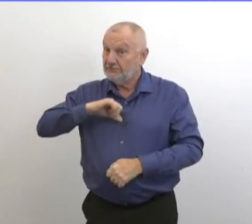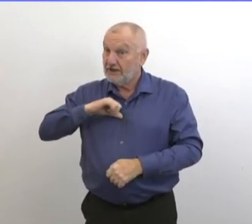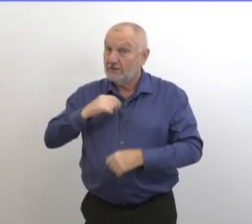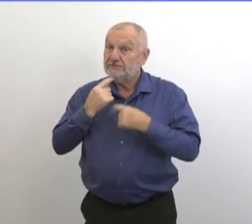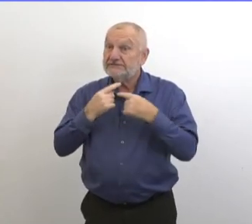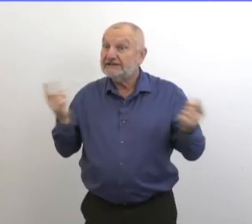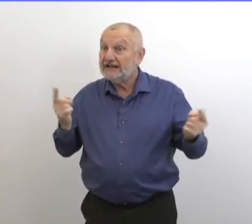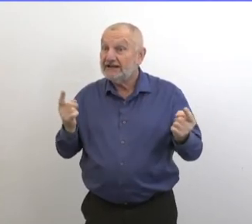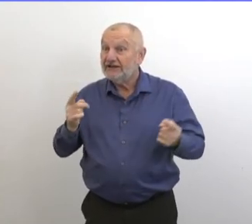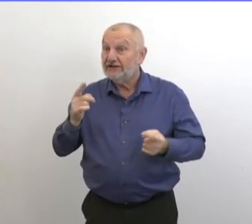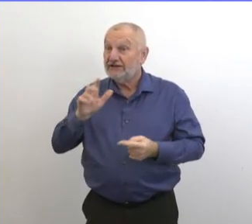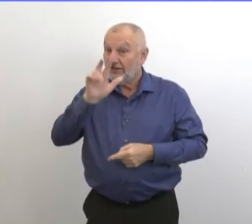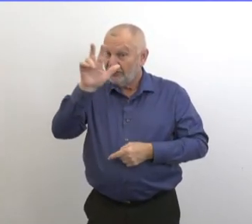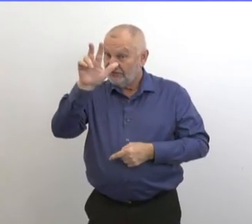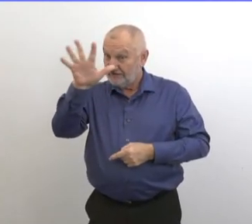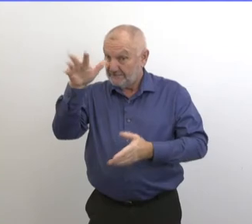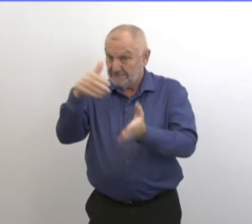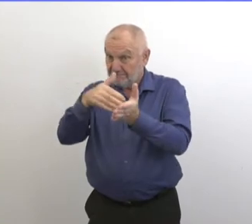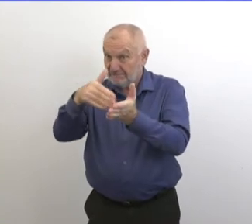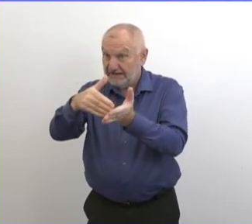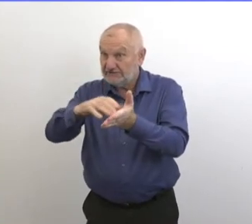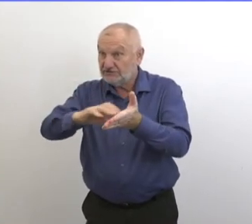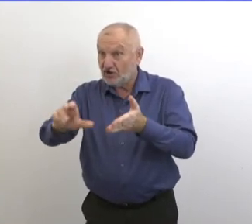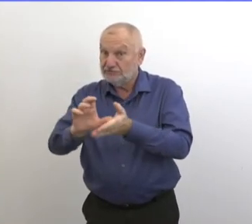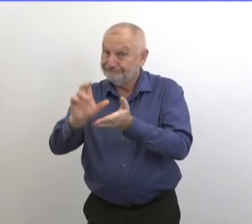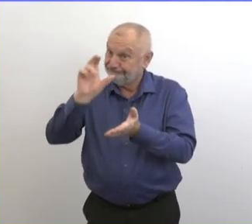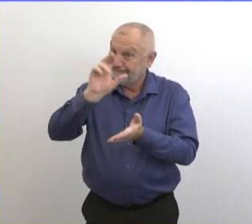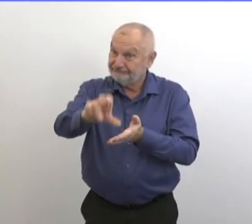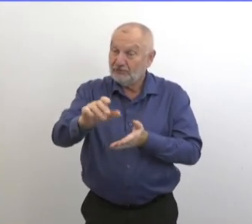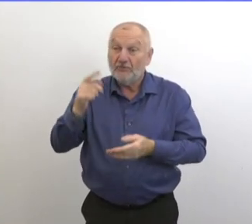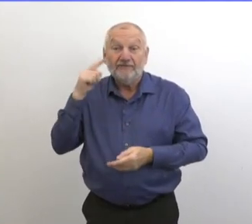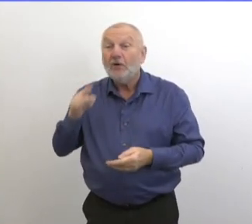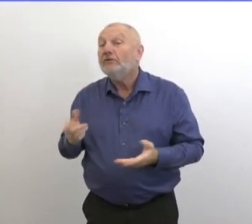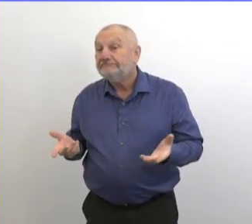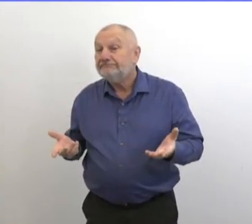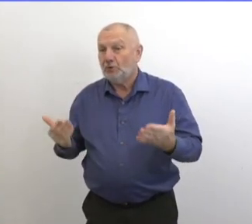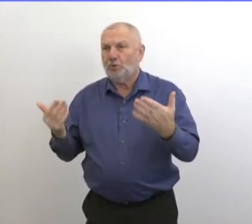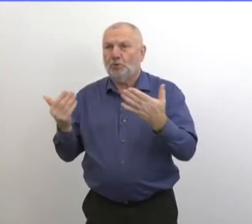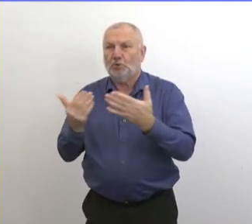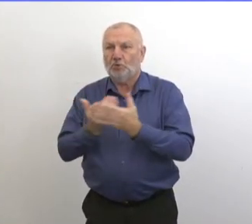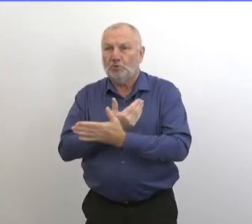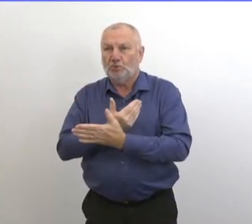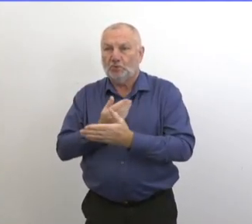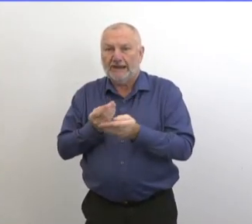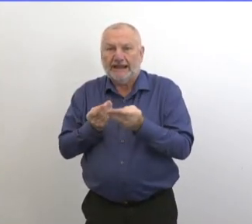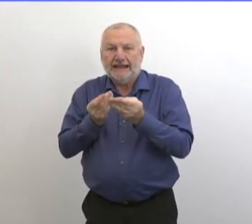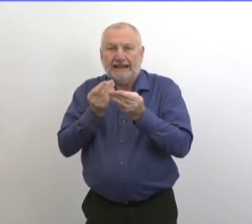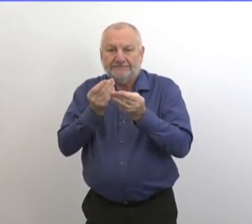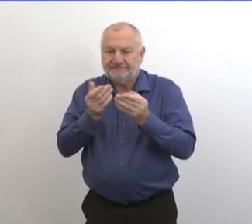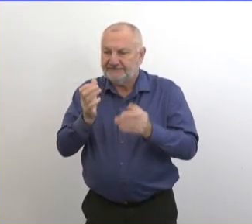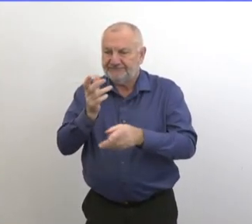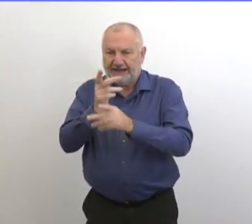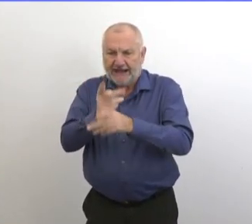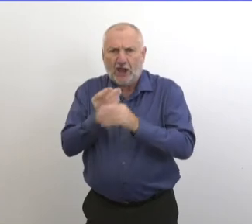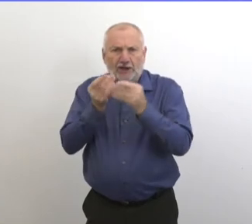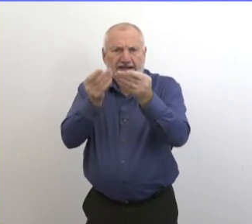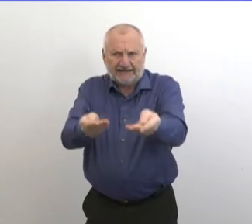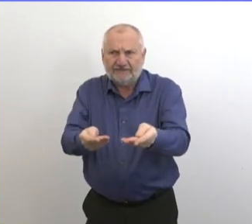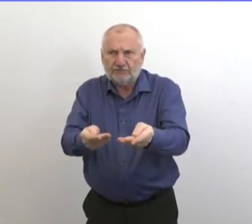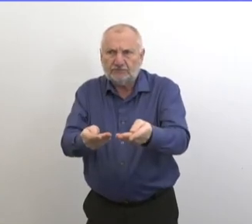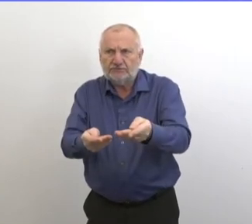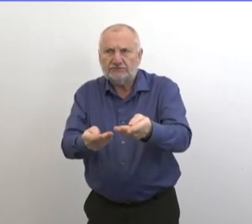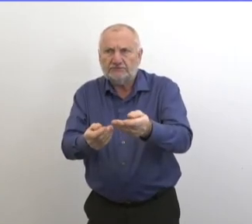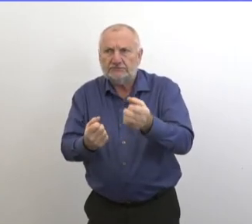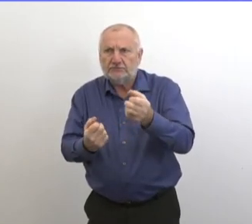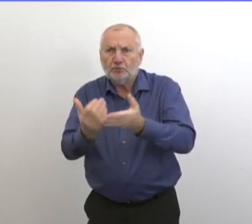Caregiver Wage Support Program, which will provide more than 20,000 of our frontline heroes with